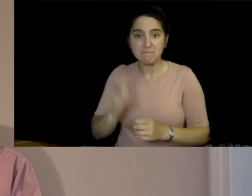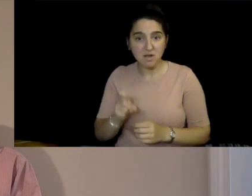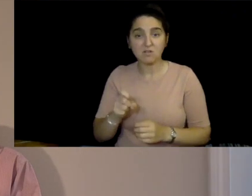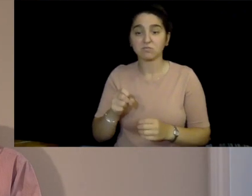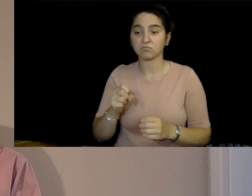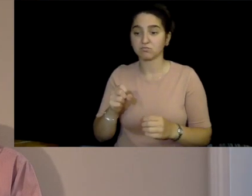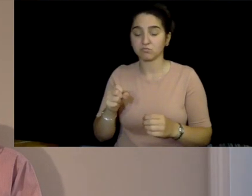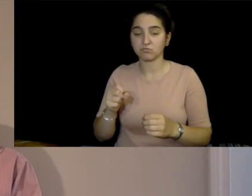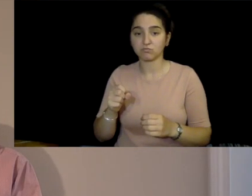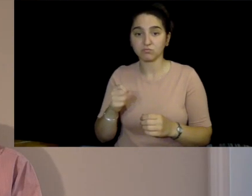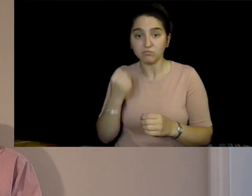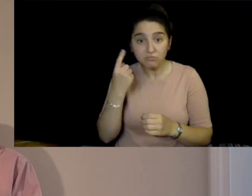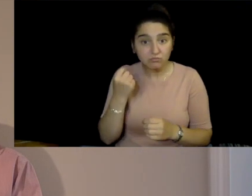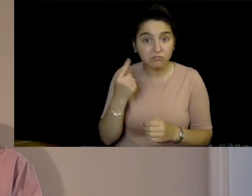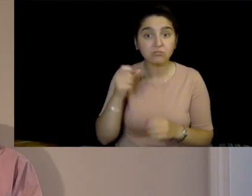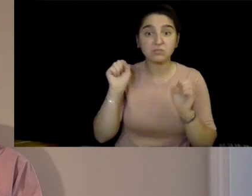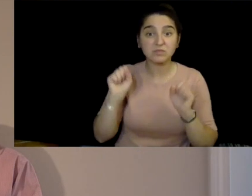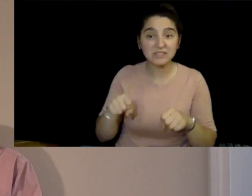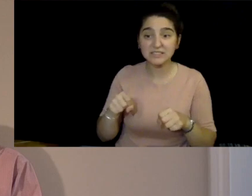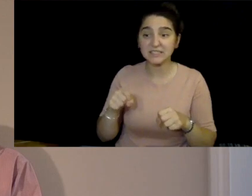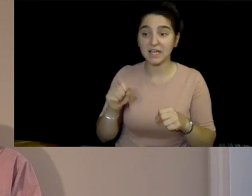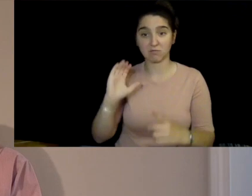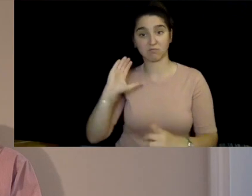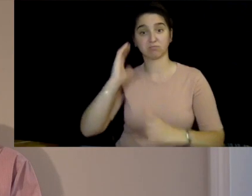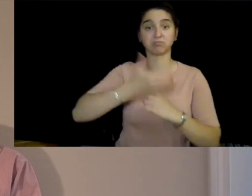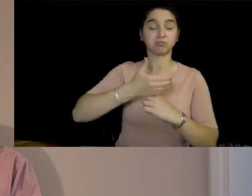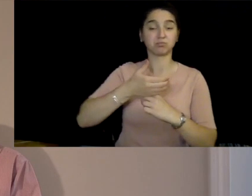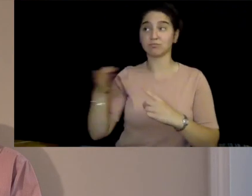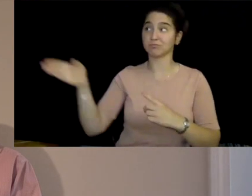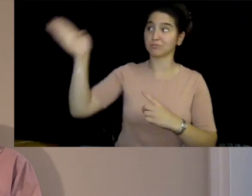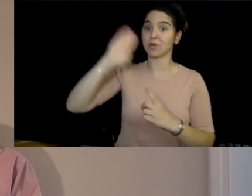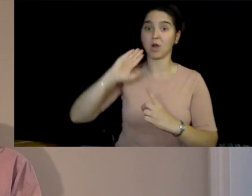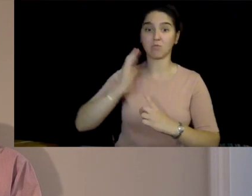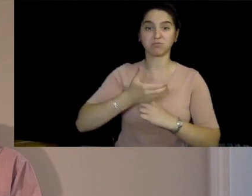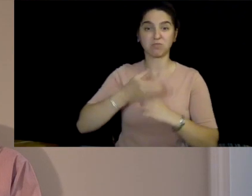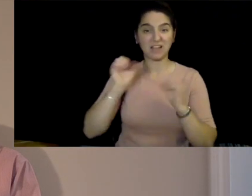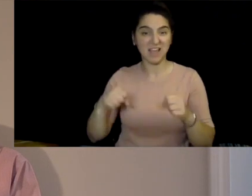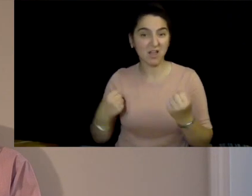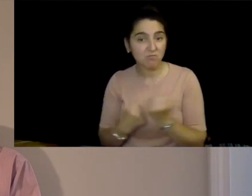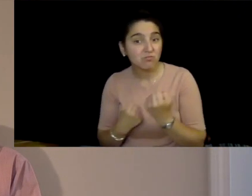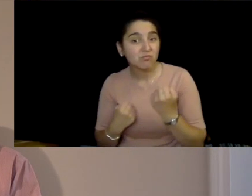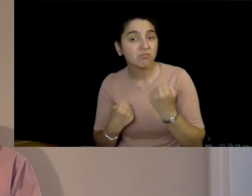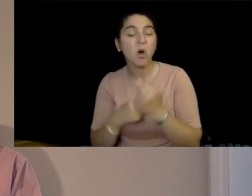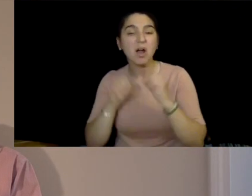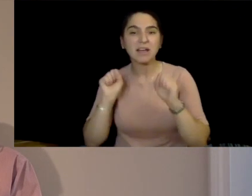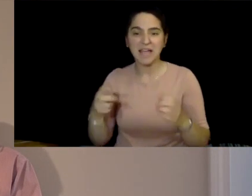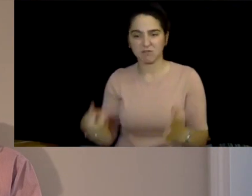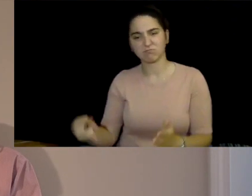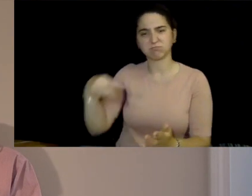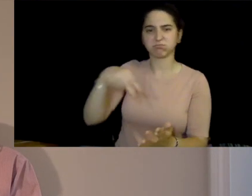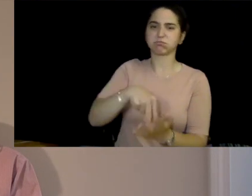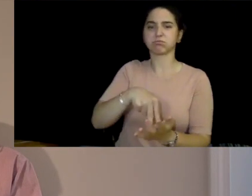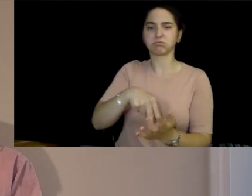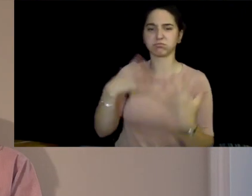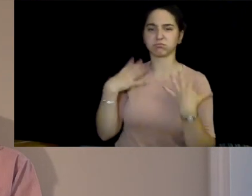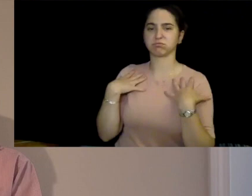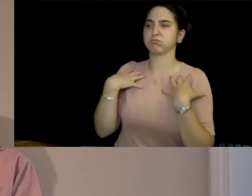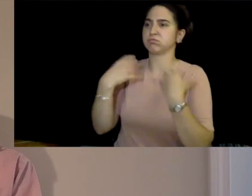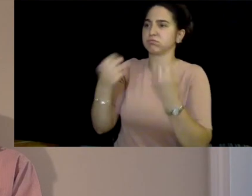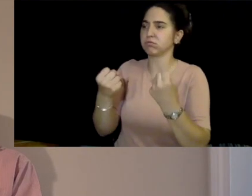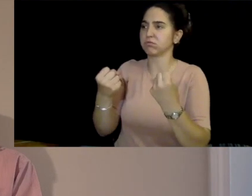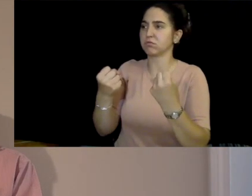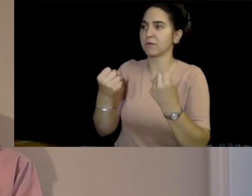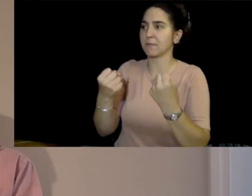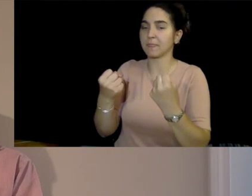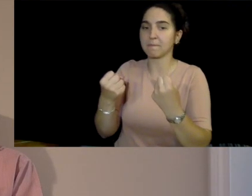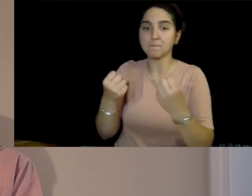full armor of God, so that when the day of evil comes, you may be able to stand your ground, and after you've done everything, to